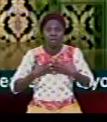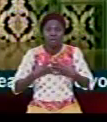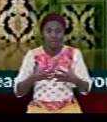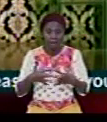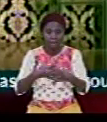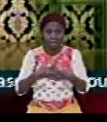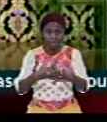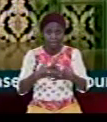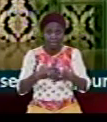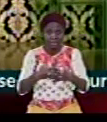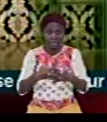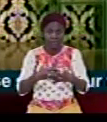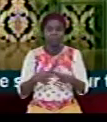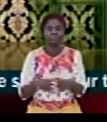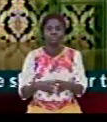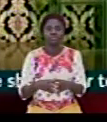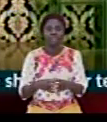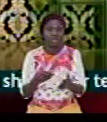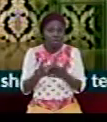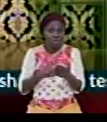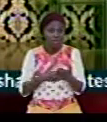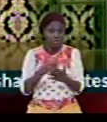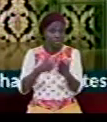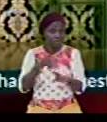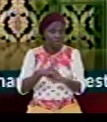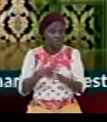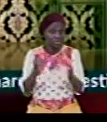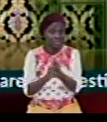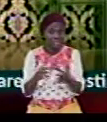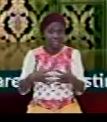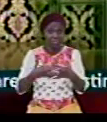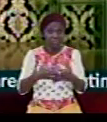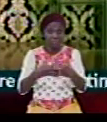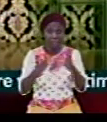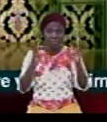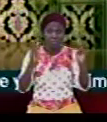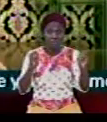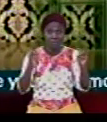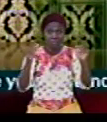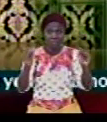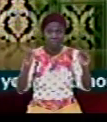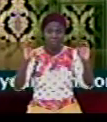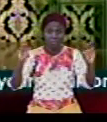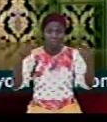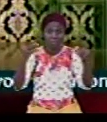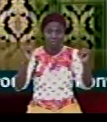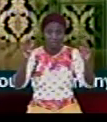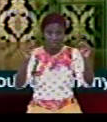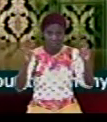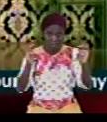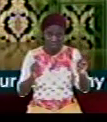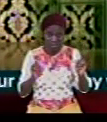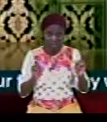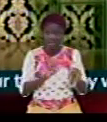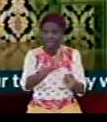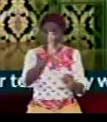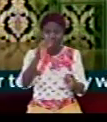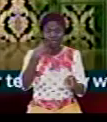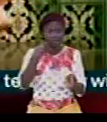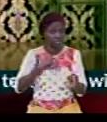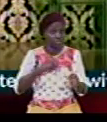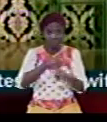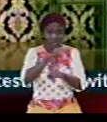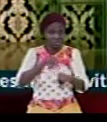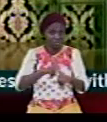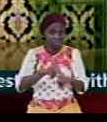me normal. It has always said mild hypertension. So it's like what I hear all the time,